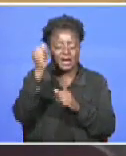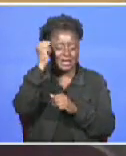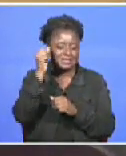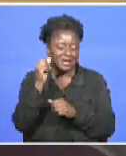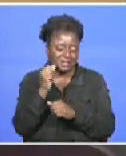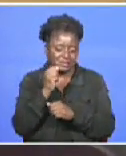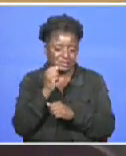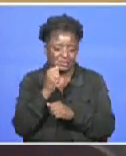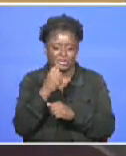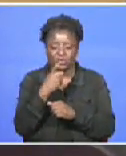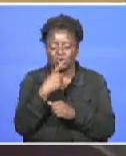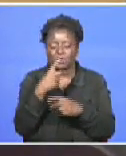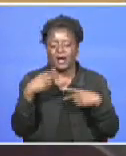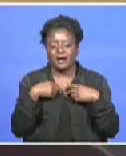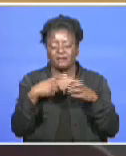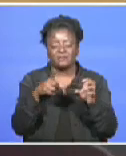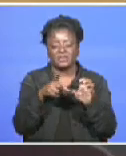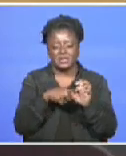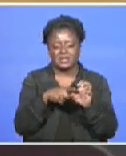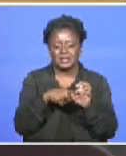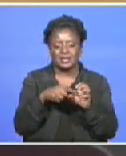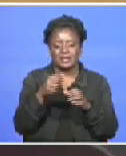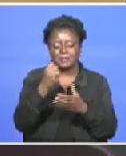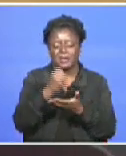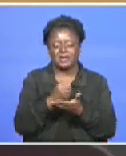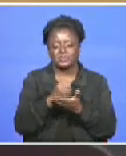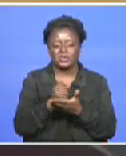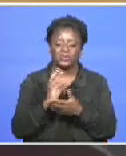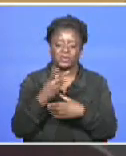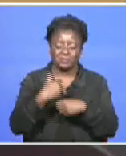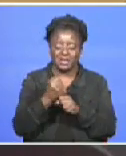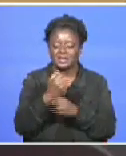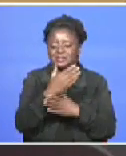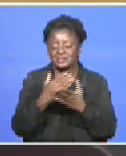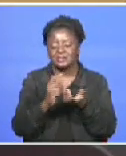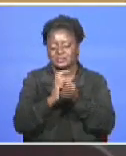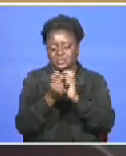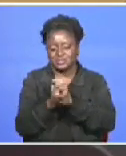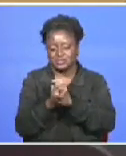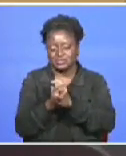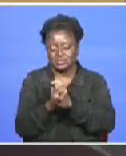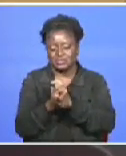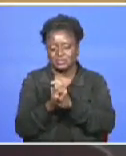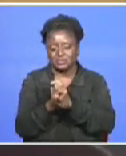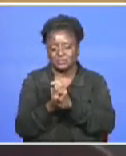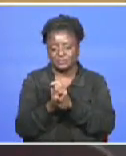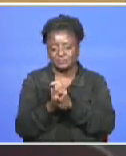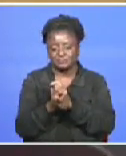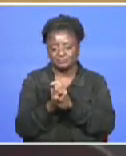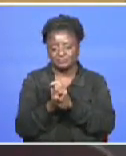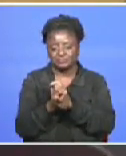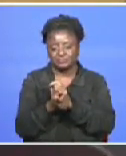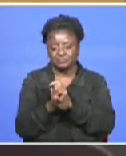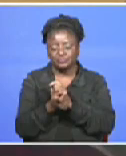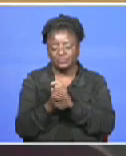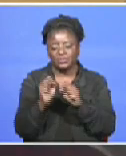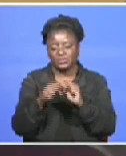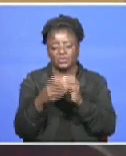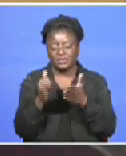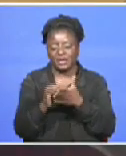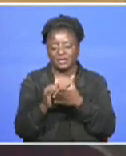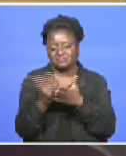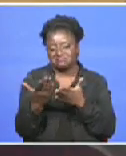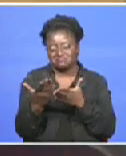some things that need to be adjusted with that. When we'll let the vendors know, and they will tweak them and adjust them so that they're